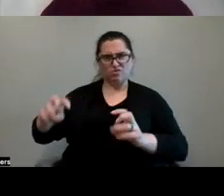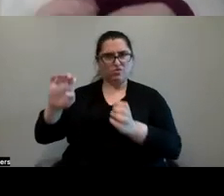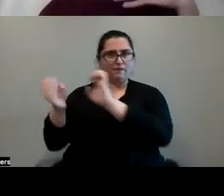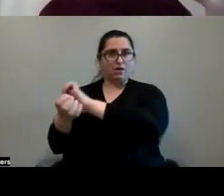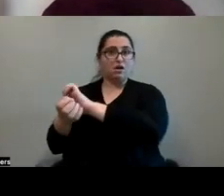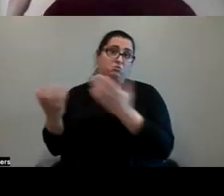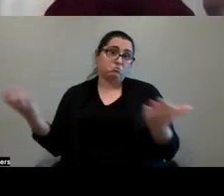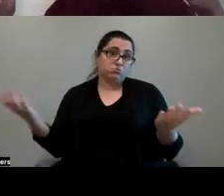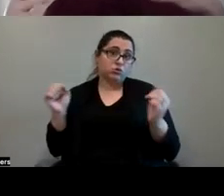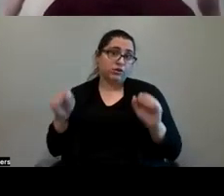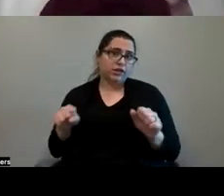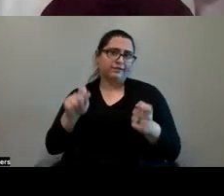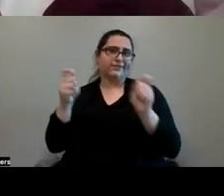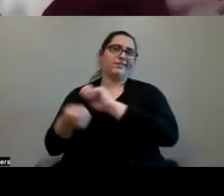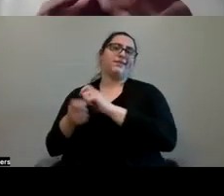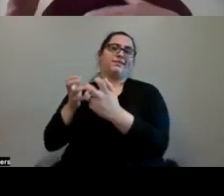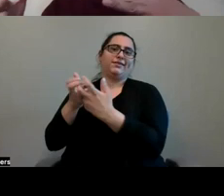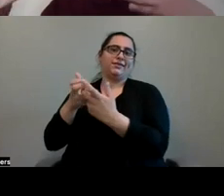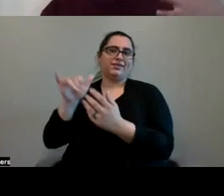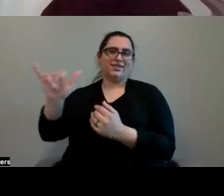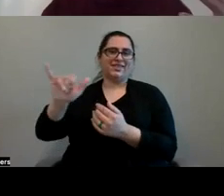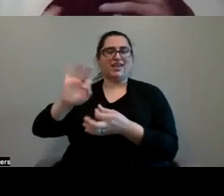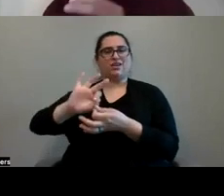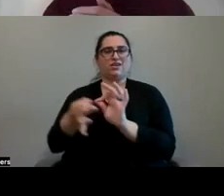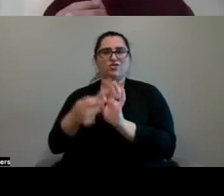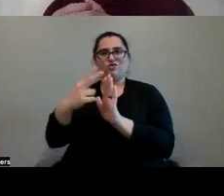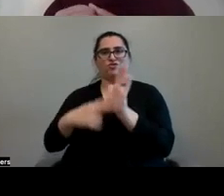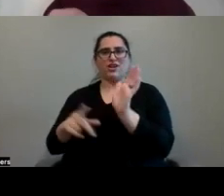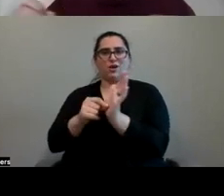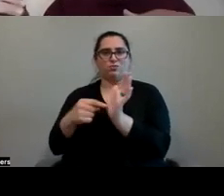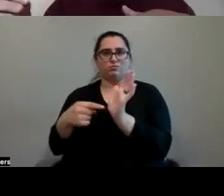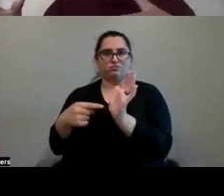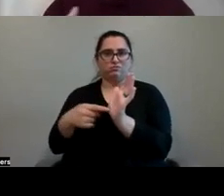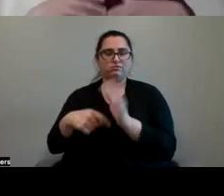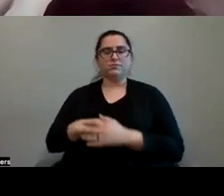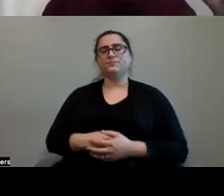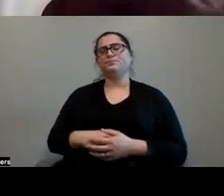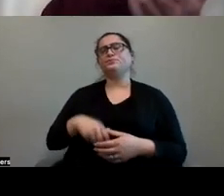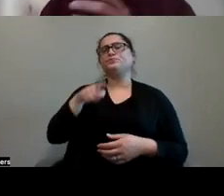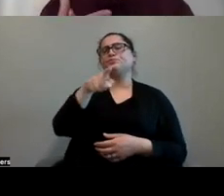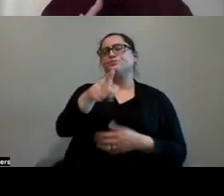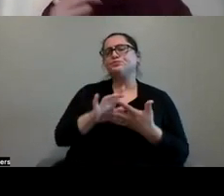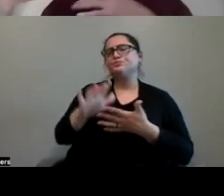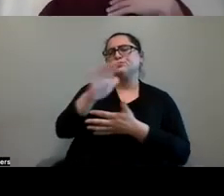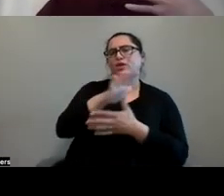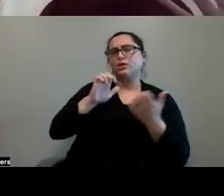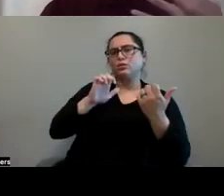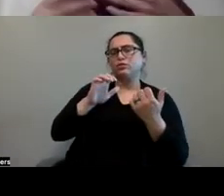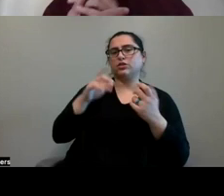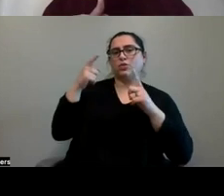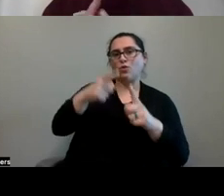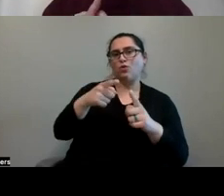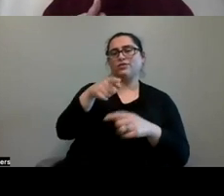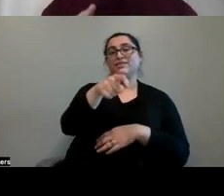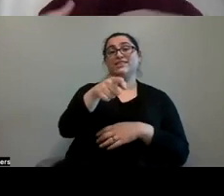Yeah, so the main takeaway is that this approach will be like one part of the toolkit, and hopefully